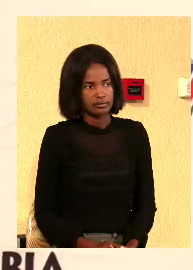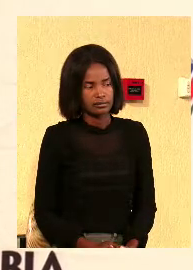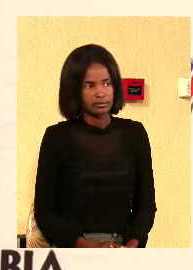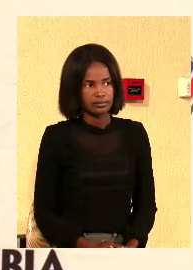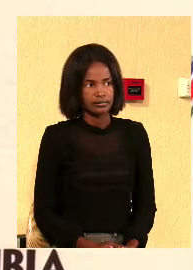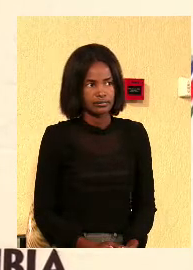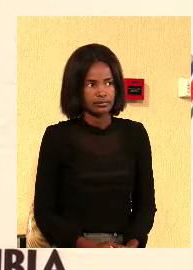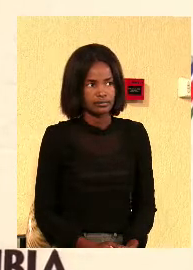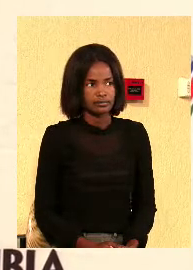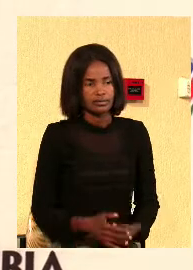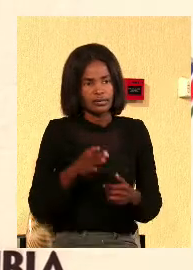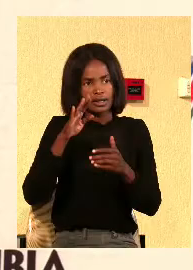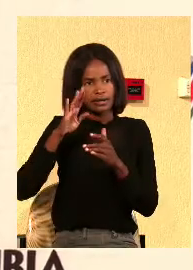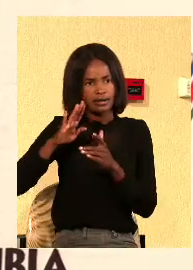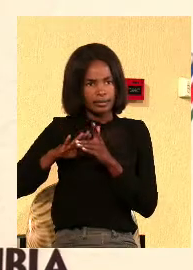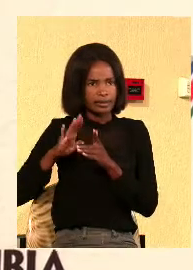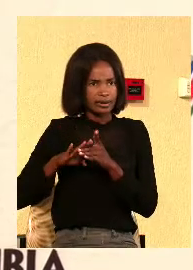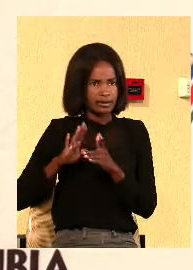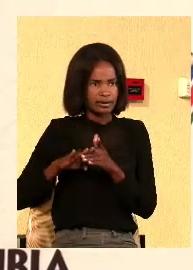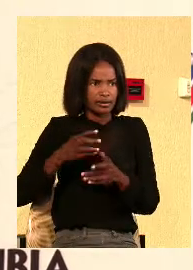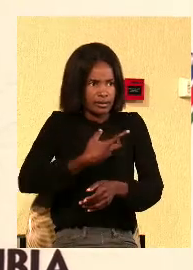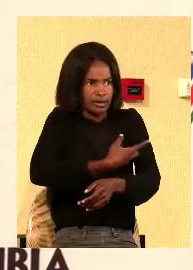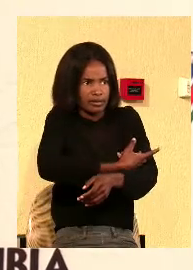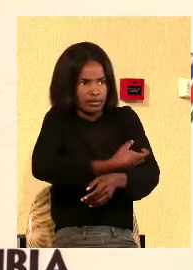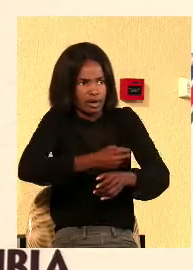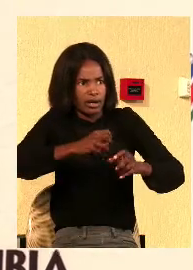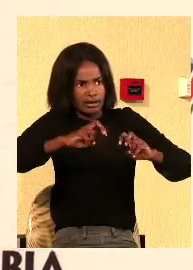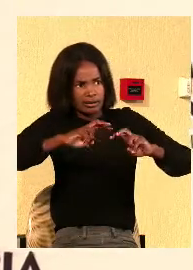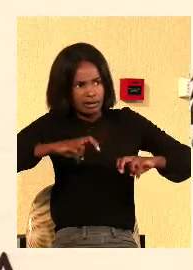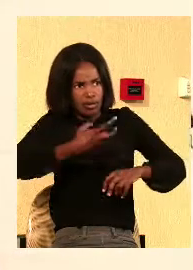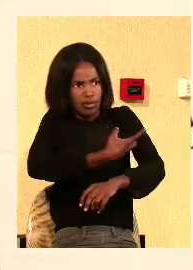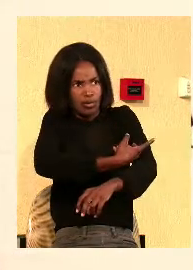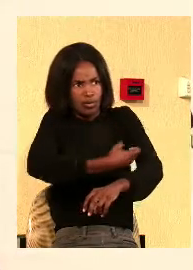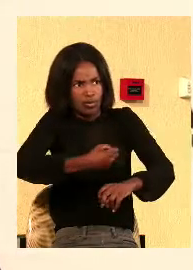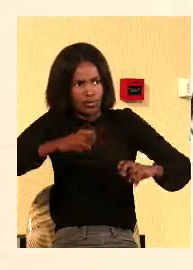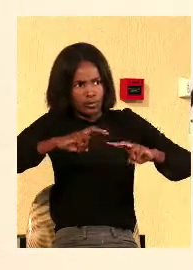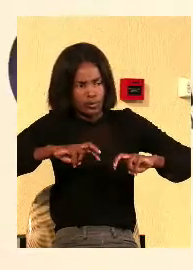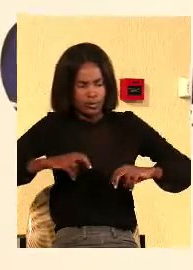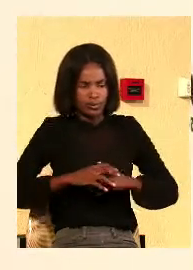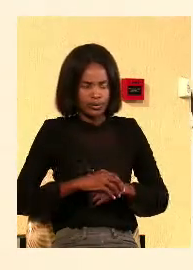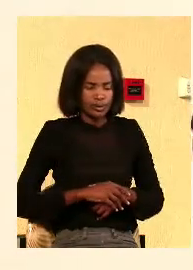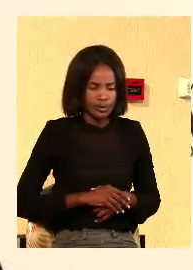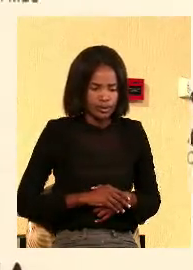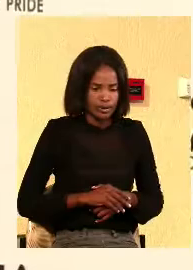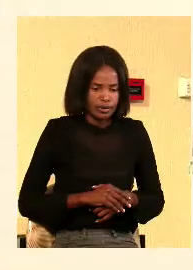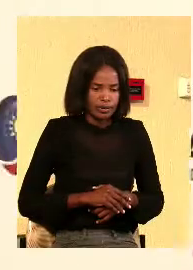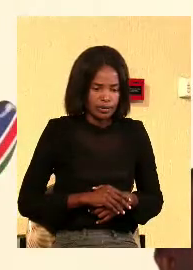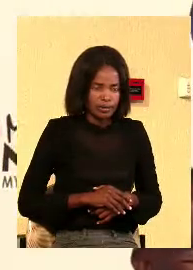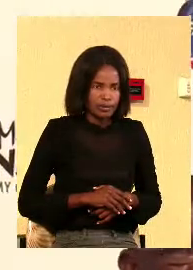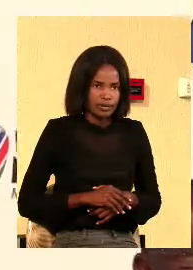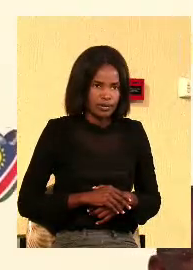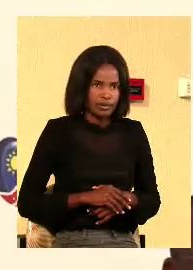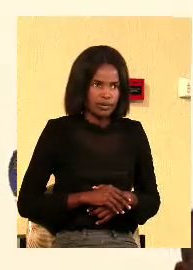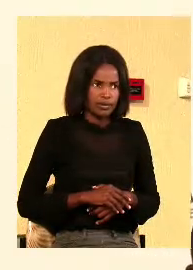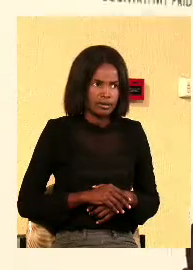Well, in terms of this testing, the testing strategy, Are you going to